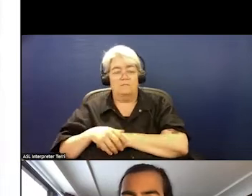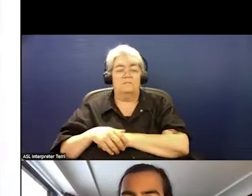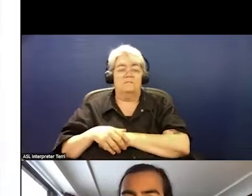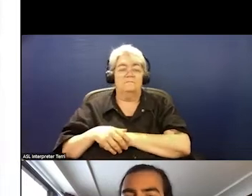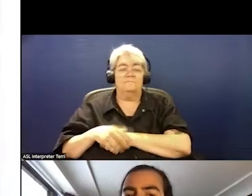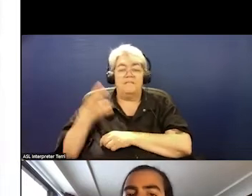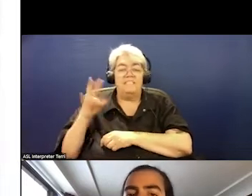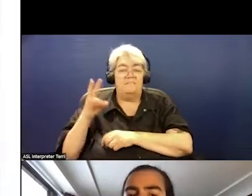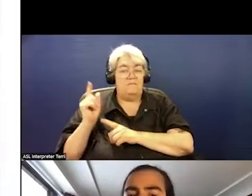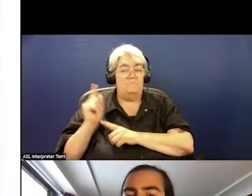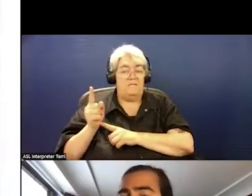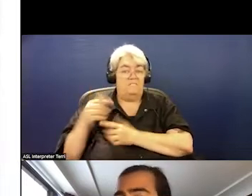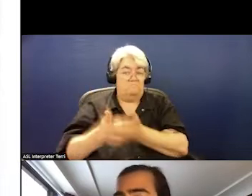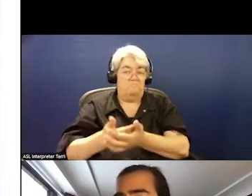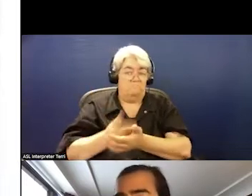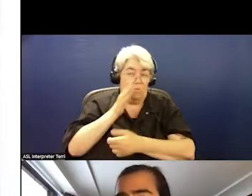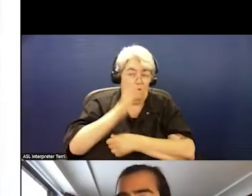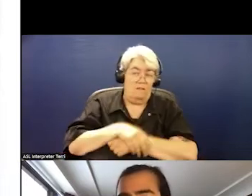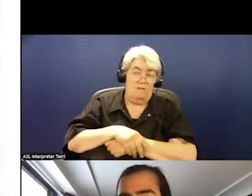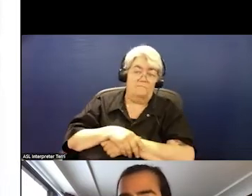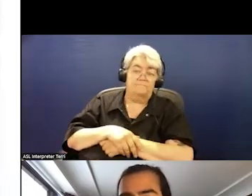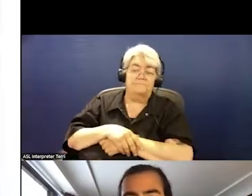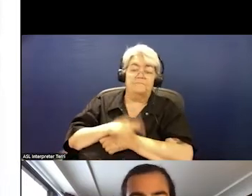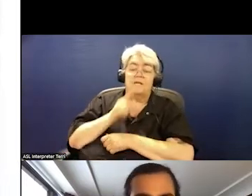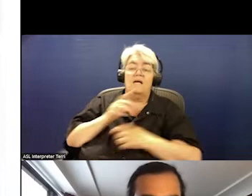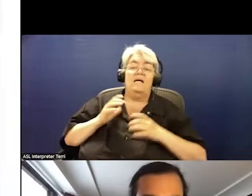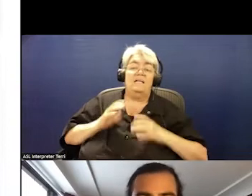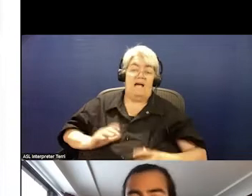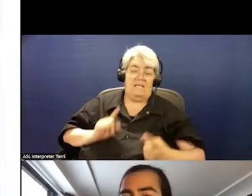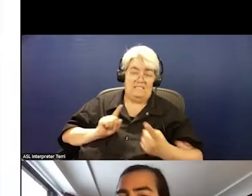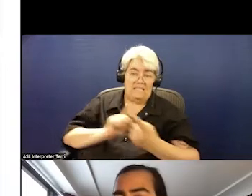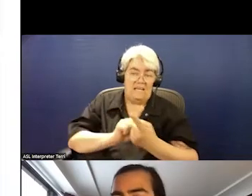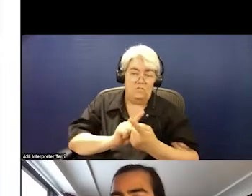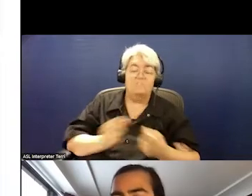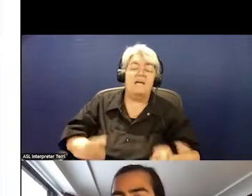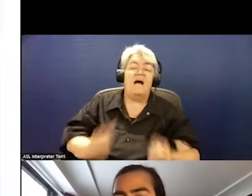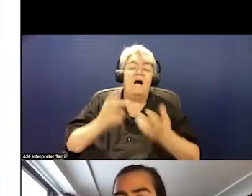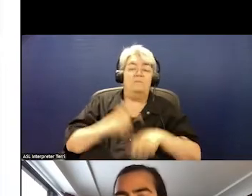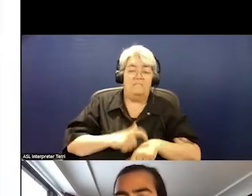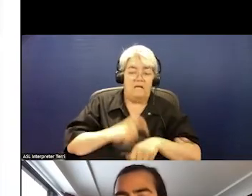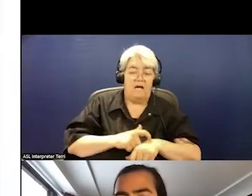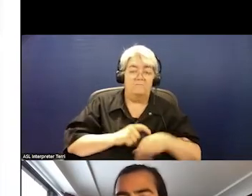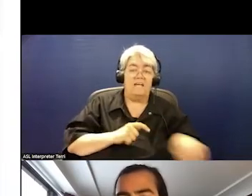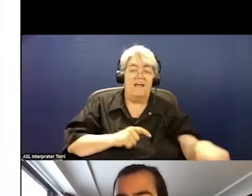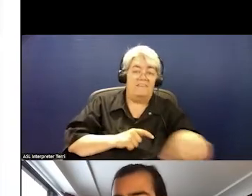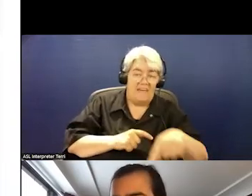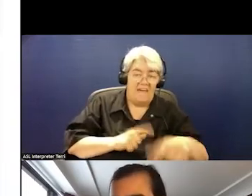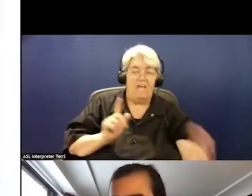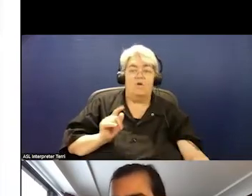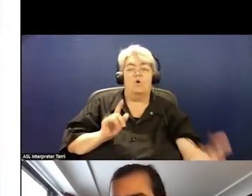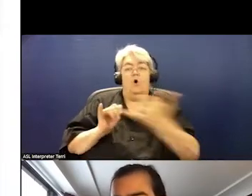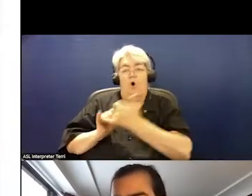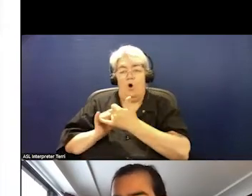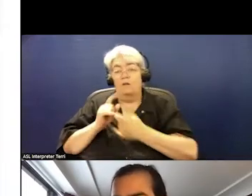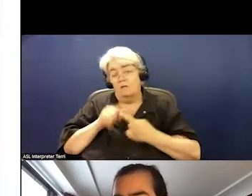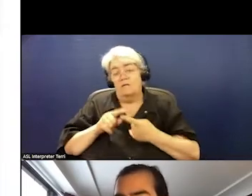17 minutes. Client engagements, so those are the number of calls that the team receives. The number of engagements are lower,